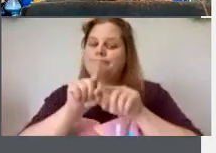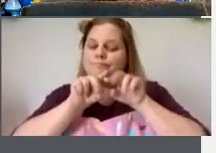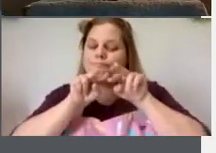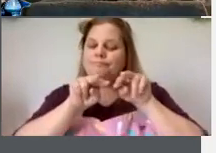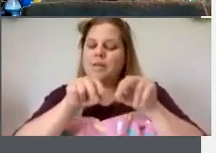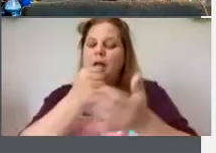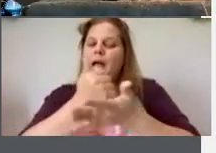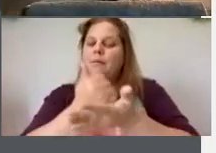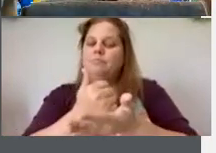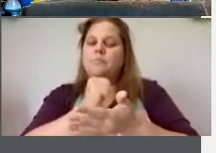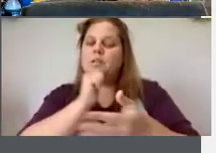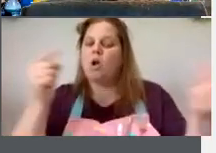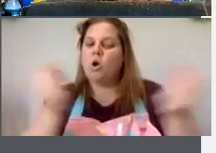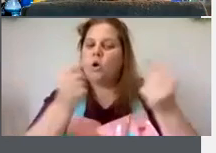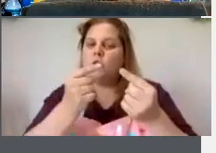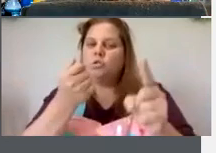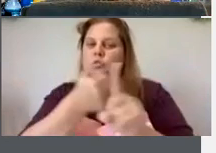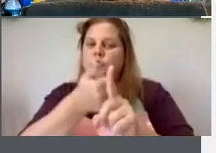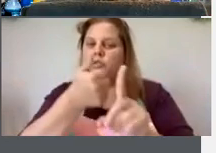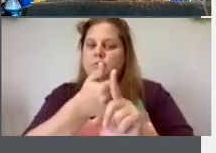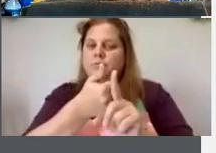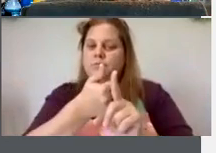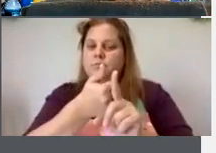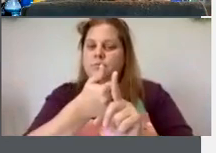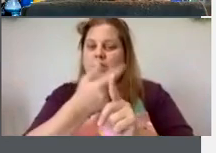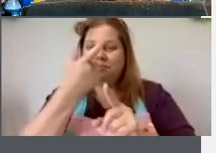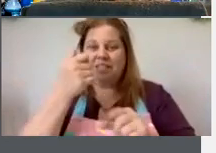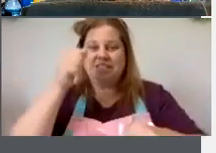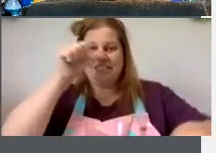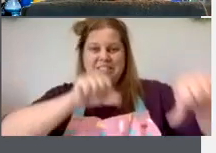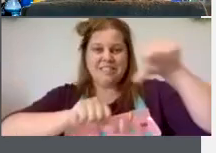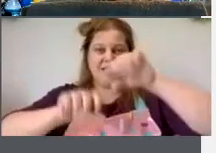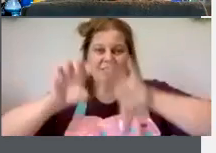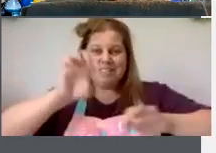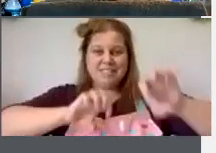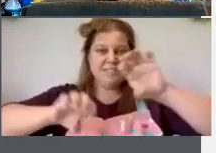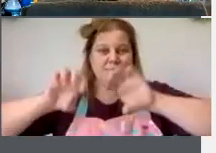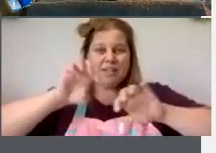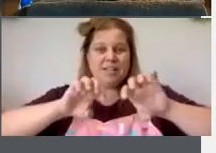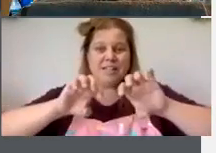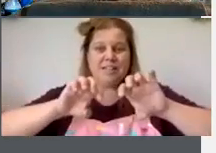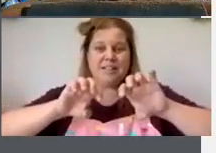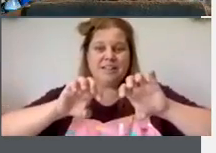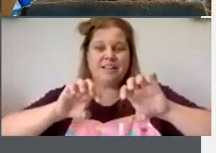okay? Because this science experiment is